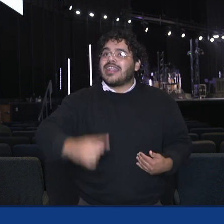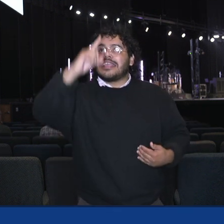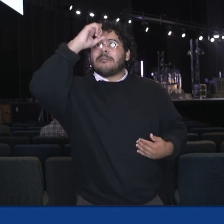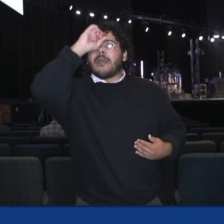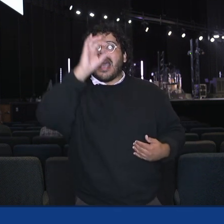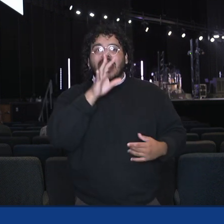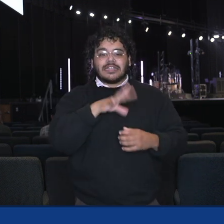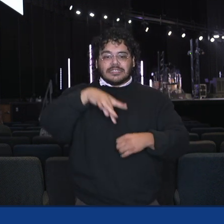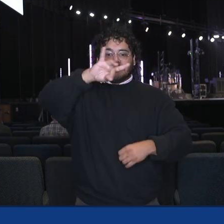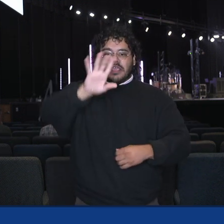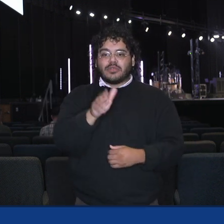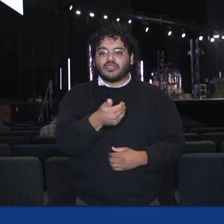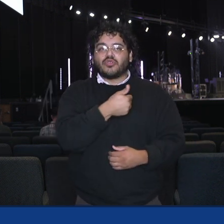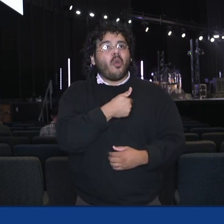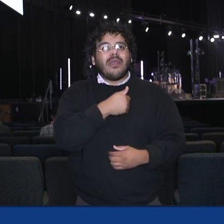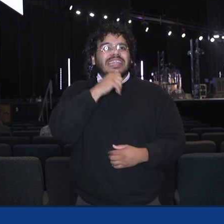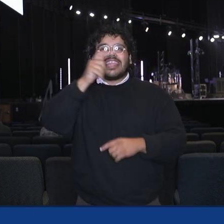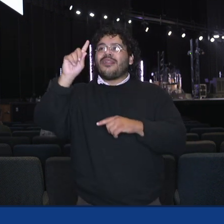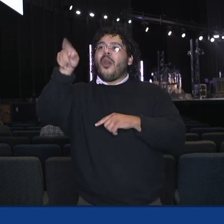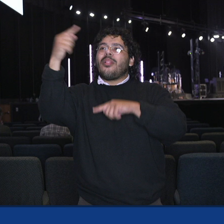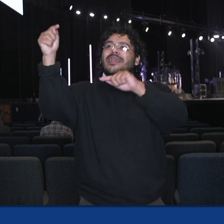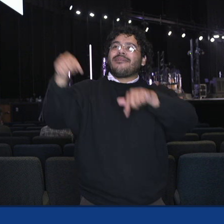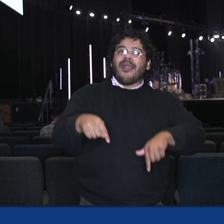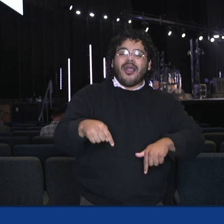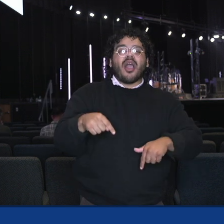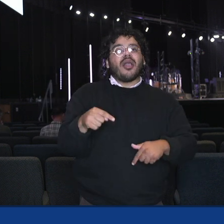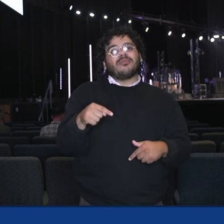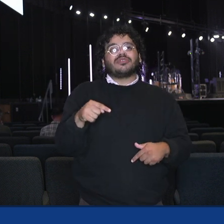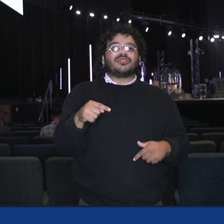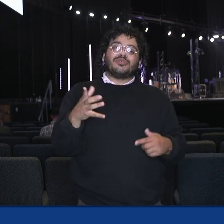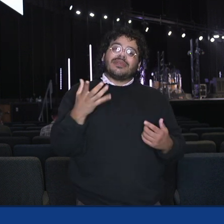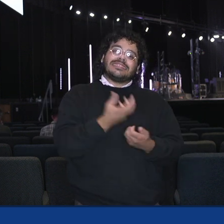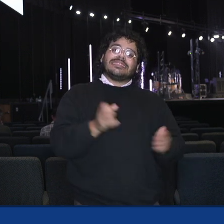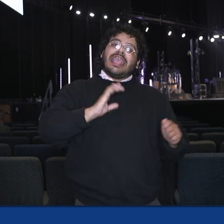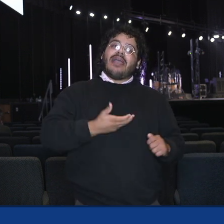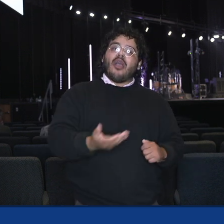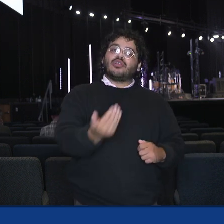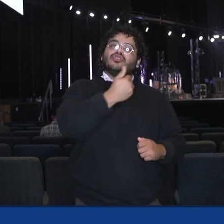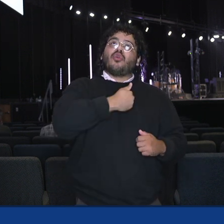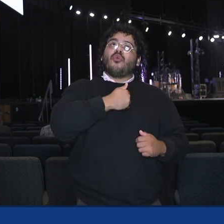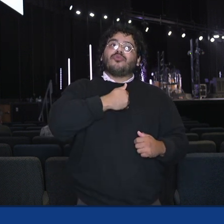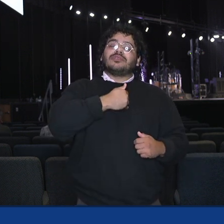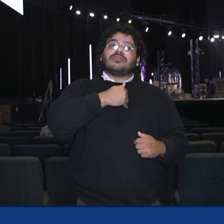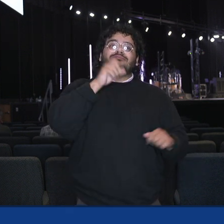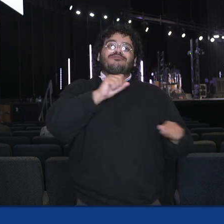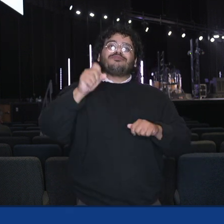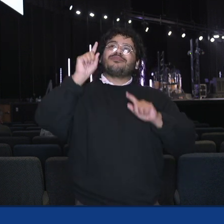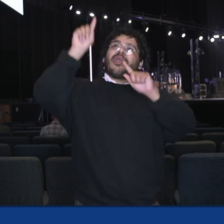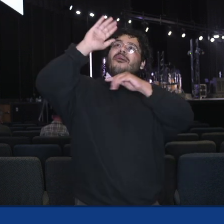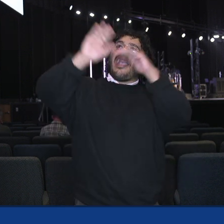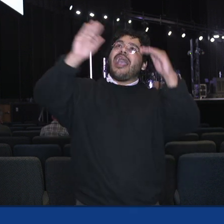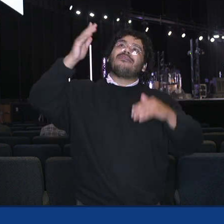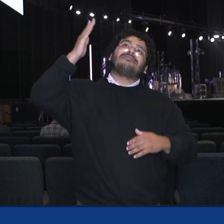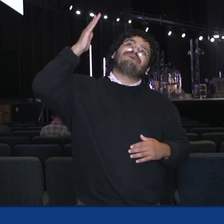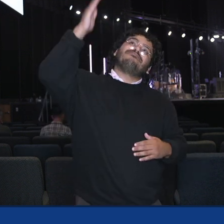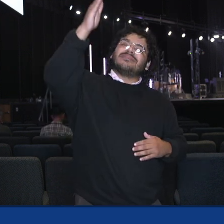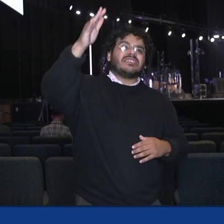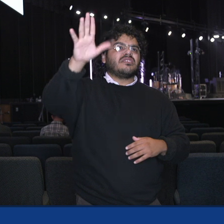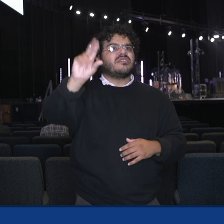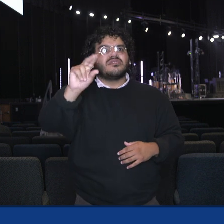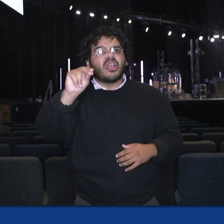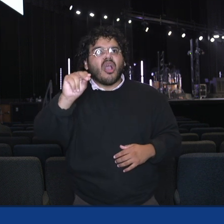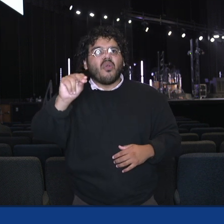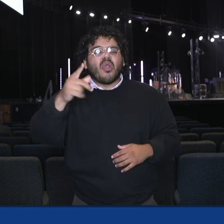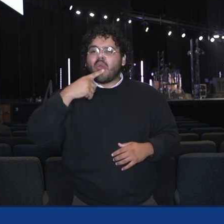come to save our souls for heaven one day and we just have to suck it up between now and then. His healing for us was